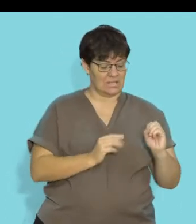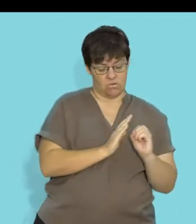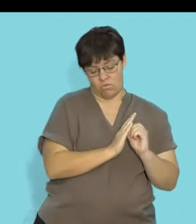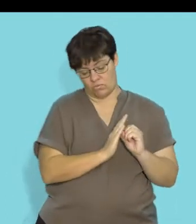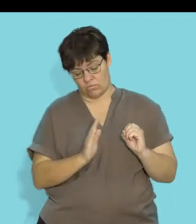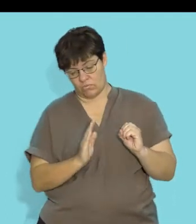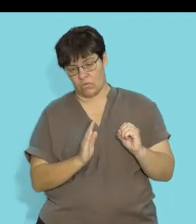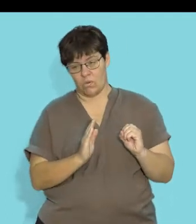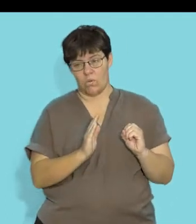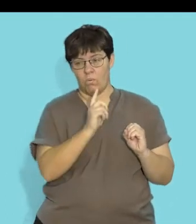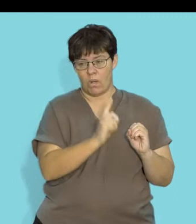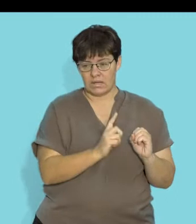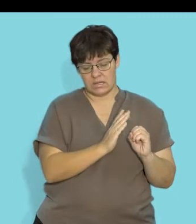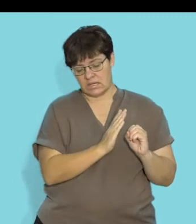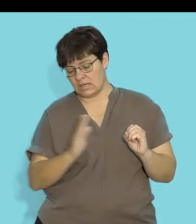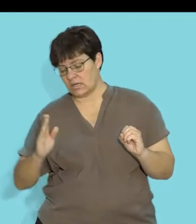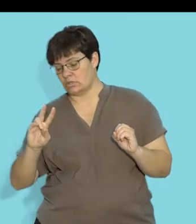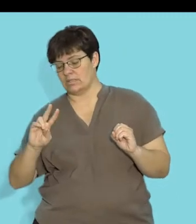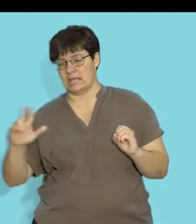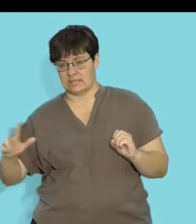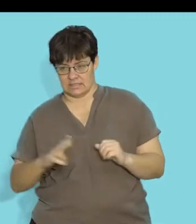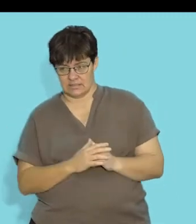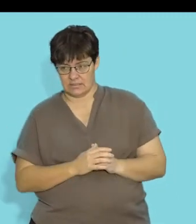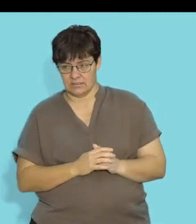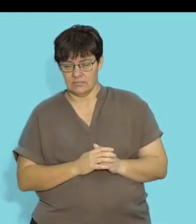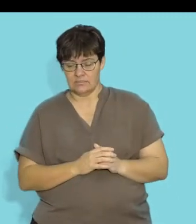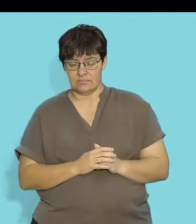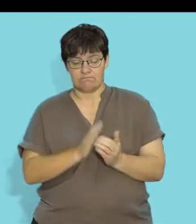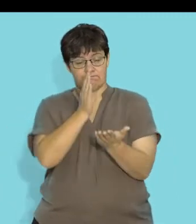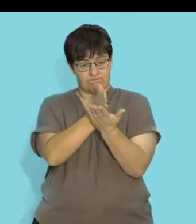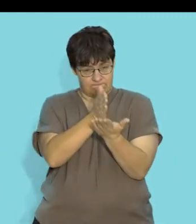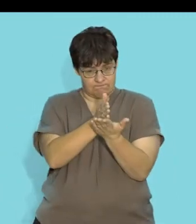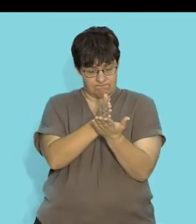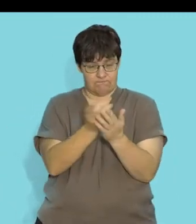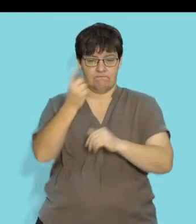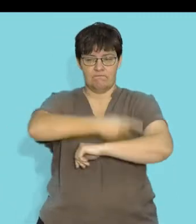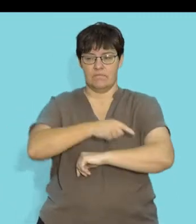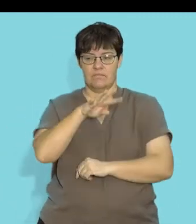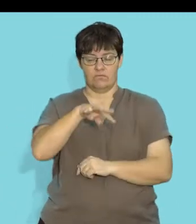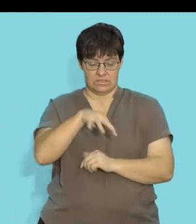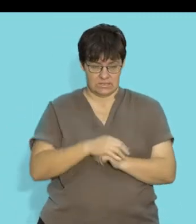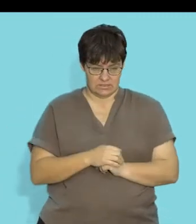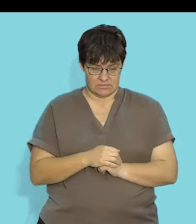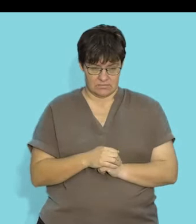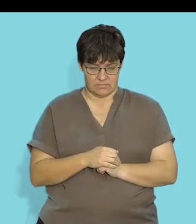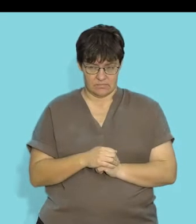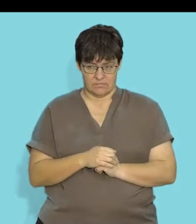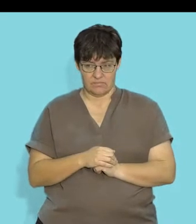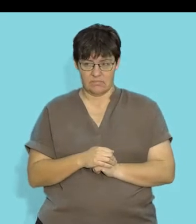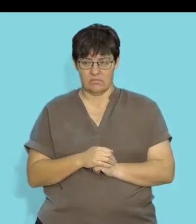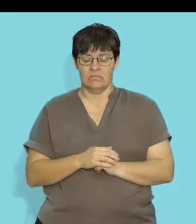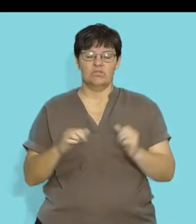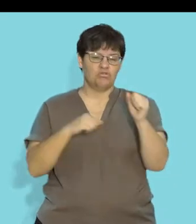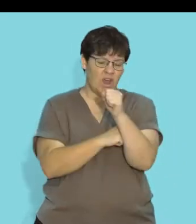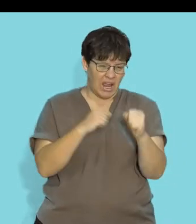1 all the way to day 28, with the midpoint being day 14 here. And this shows you various